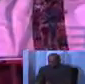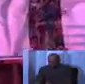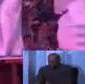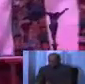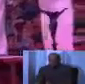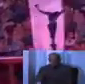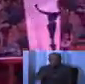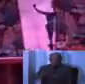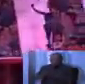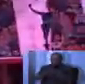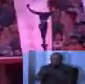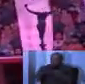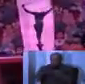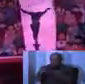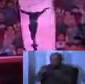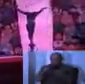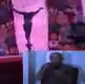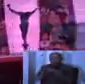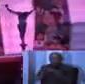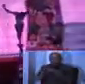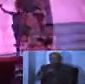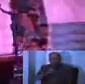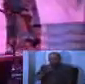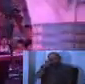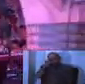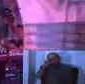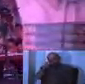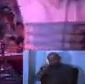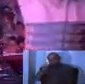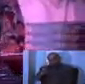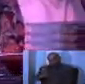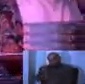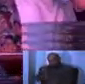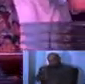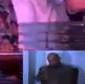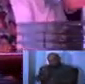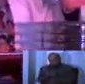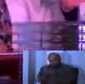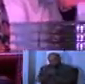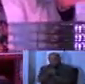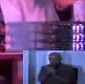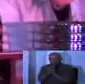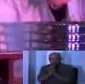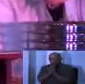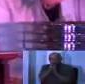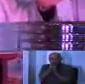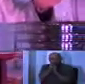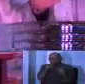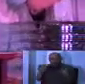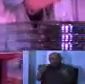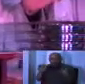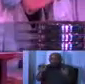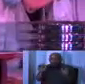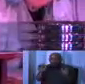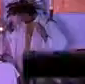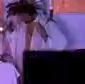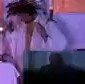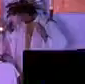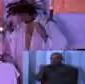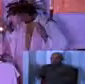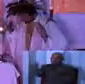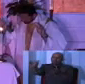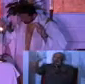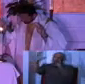Friends, as we join our hearts and minds and souls together, we ask prayers of blessings. Pour out your Spirit upon